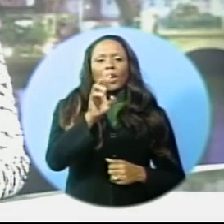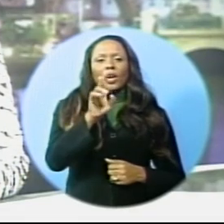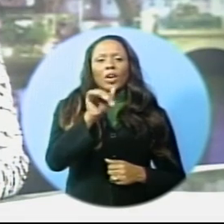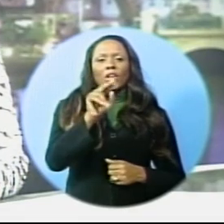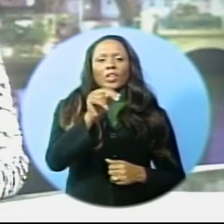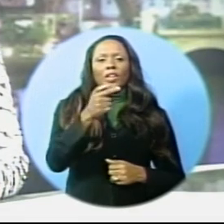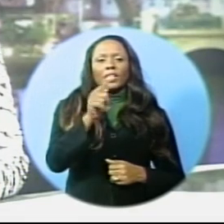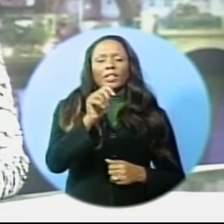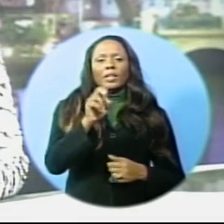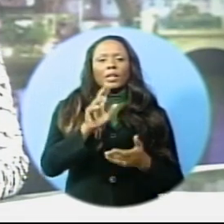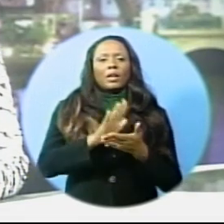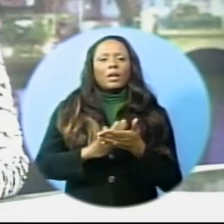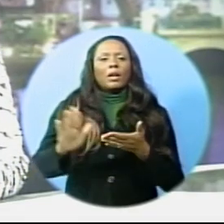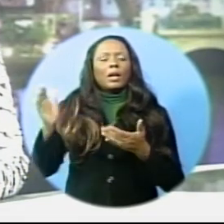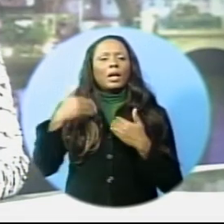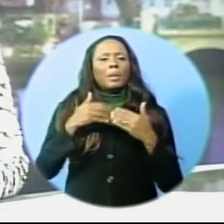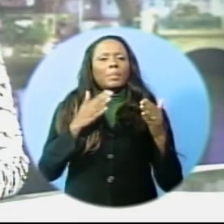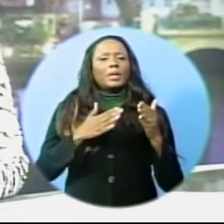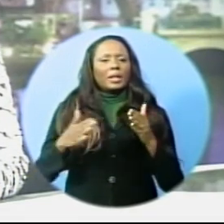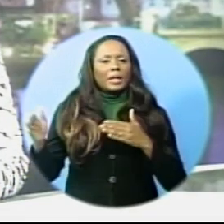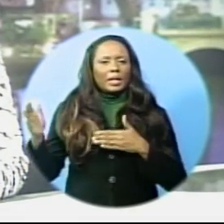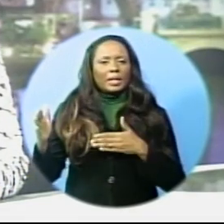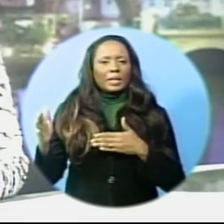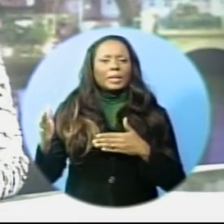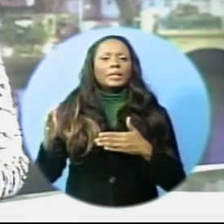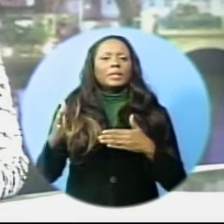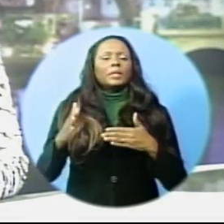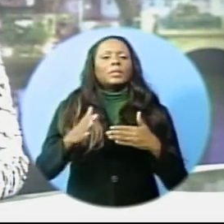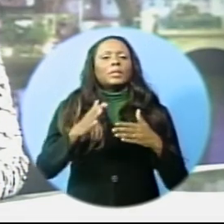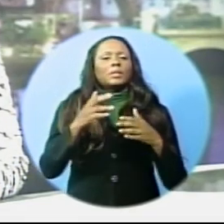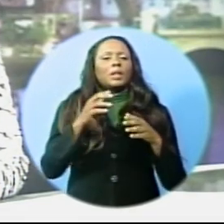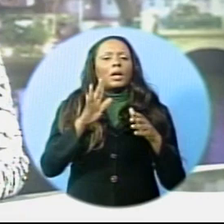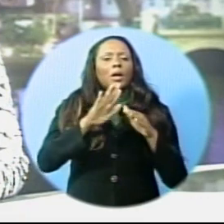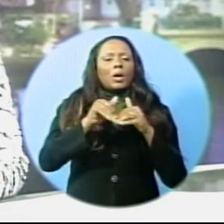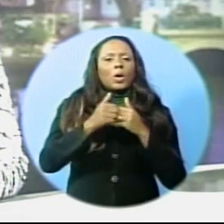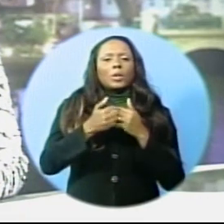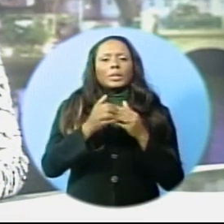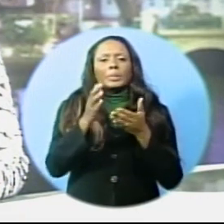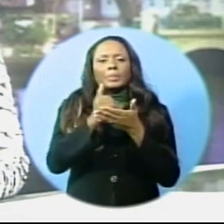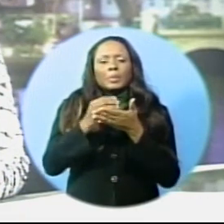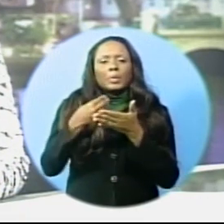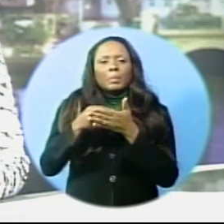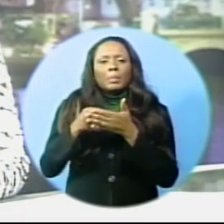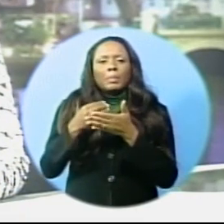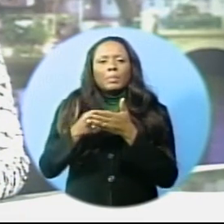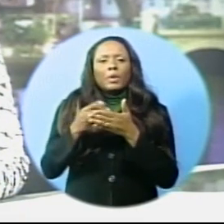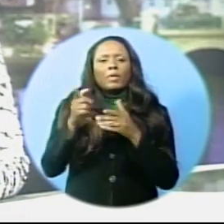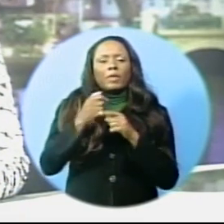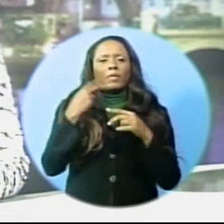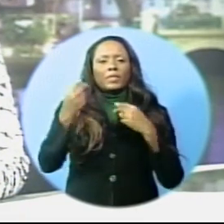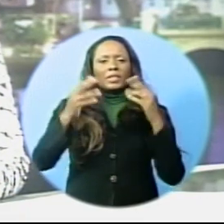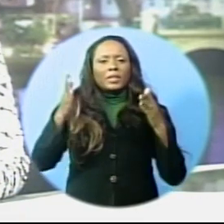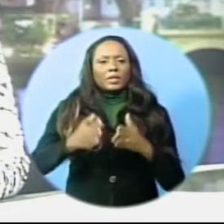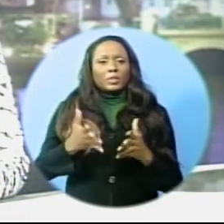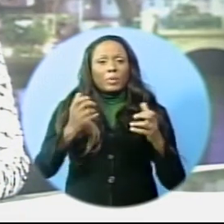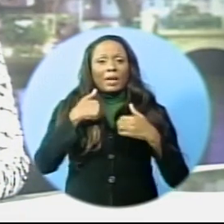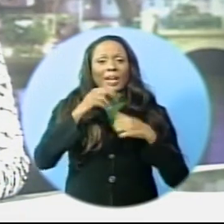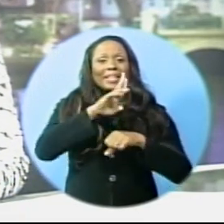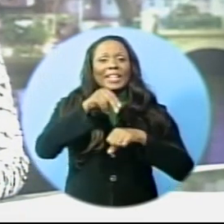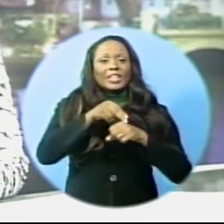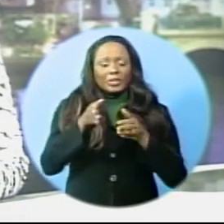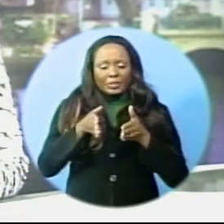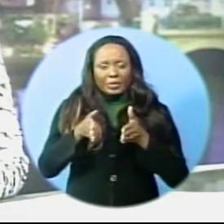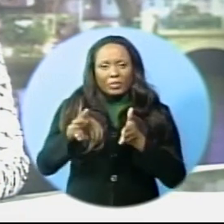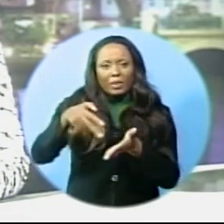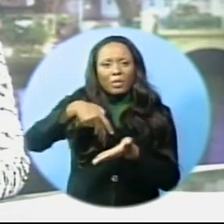big plans to cash in on the visitor numbers to the historic St. John property. Among the ideas is a nature trail, as